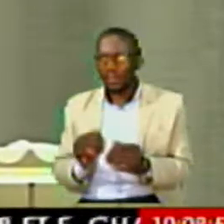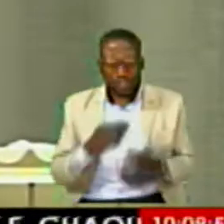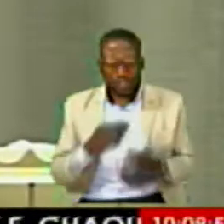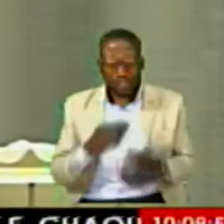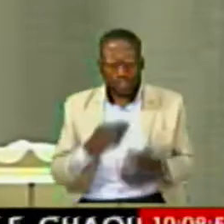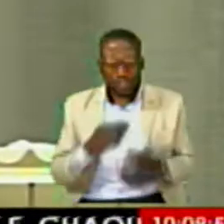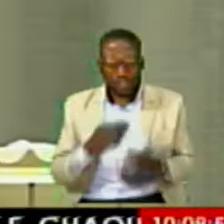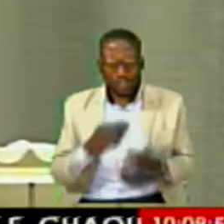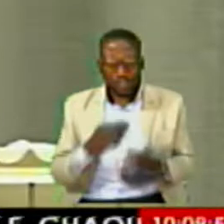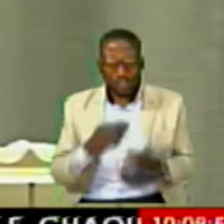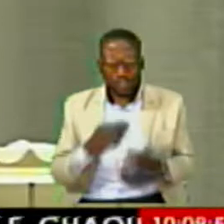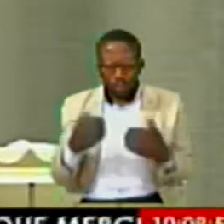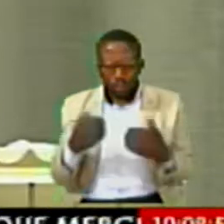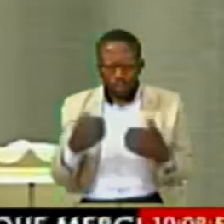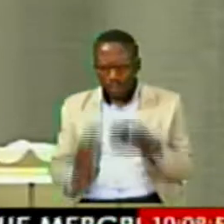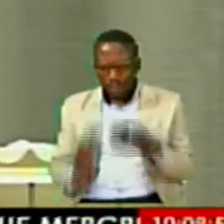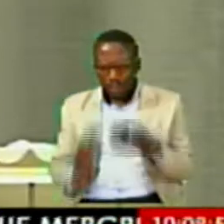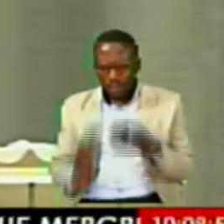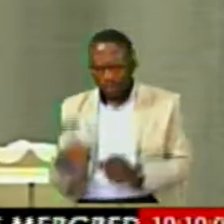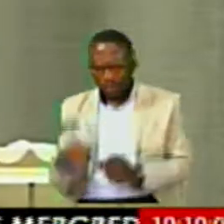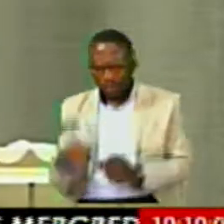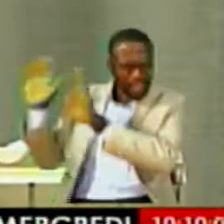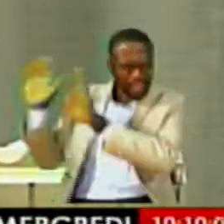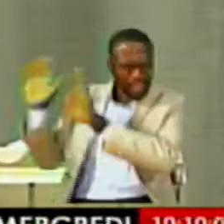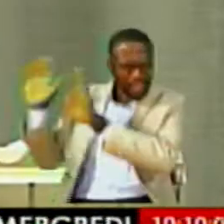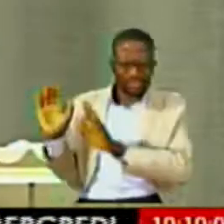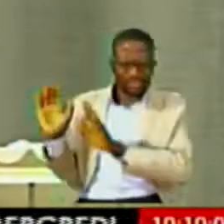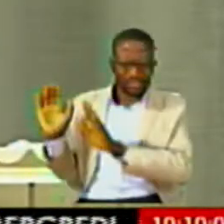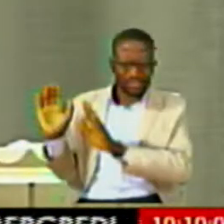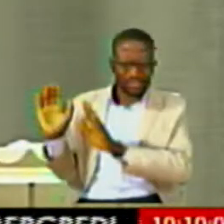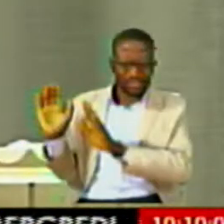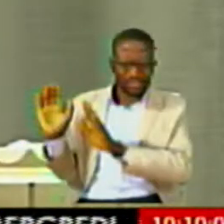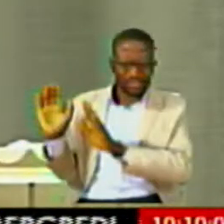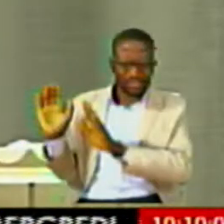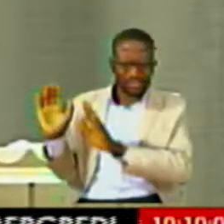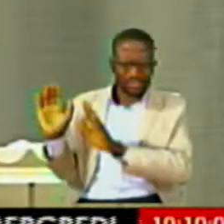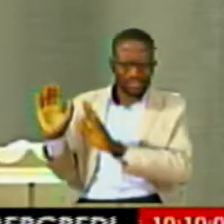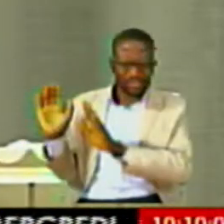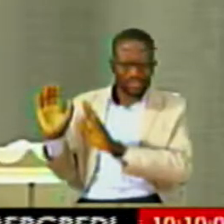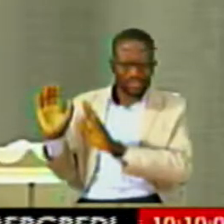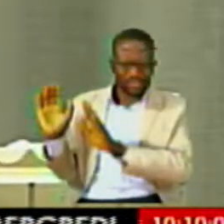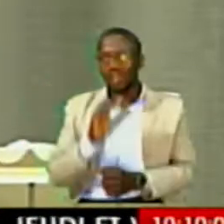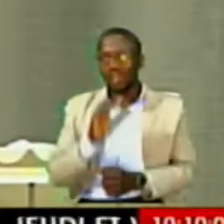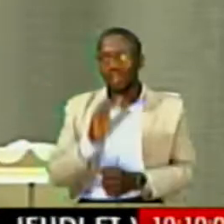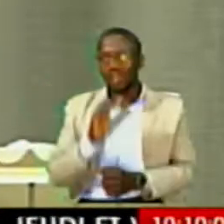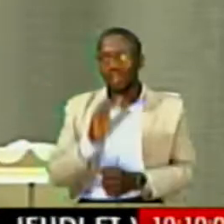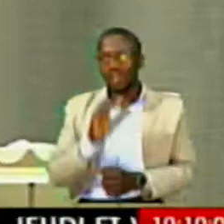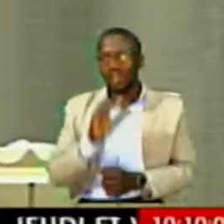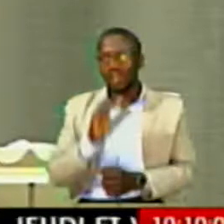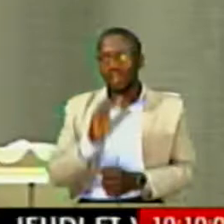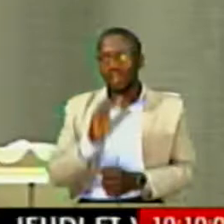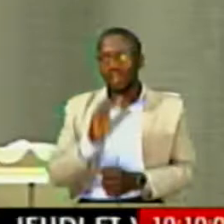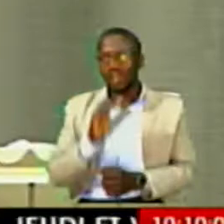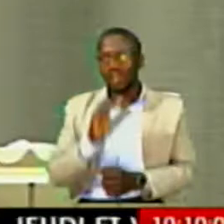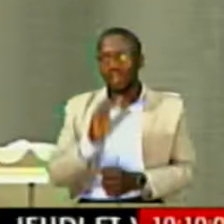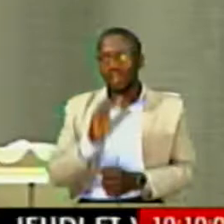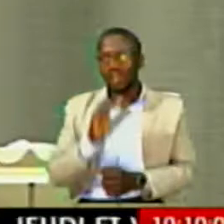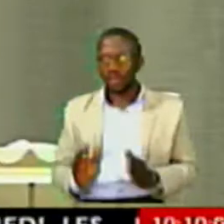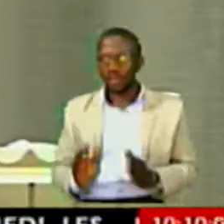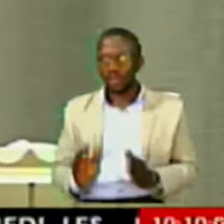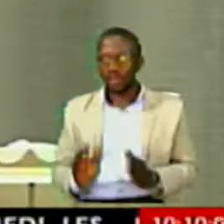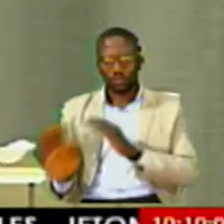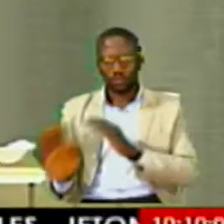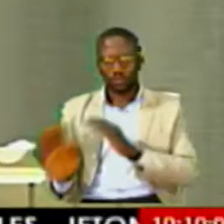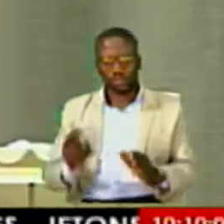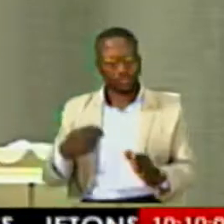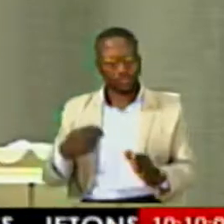When they have problems. Ils abandonnent la foi. They forsake the faith. Mais pas les élus. But not the elect. Que Dieu nous fasse grâce. May God